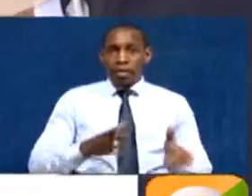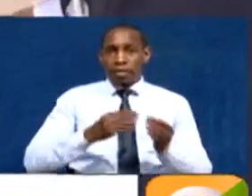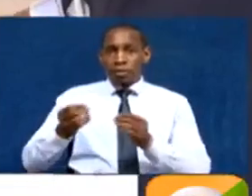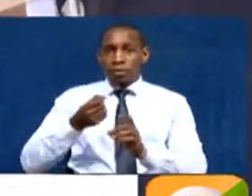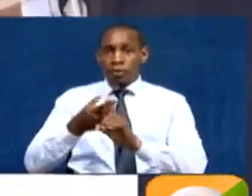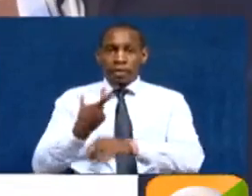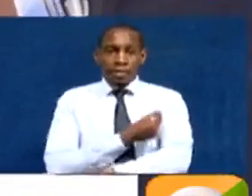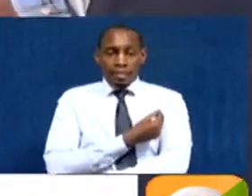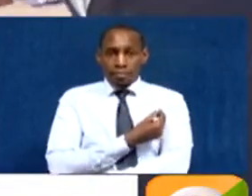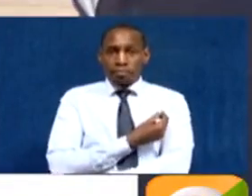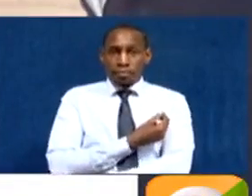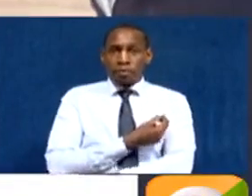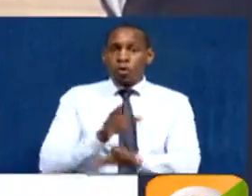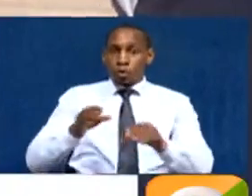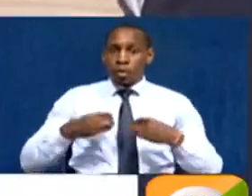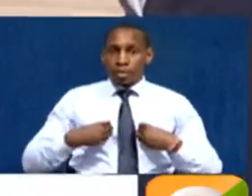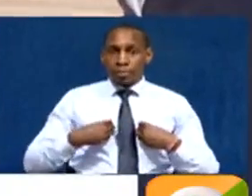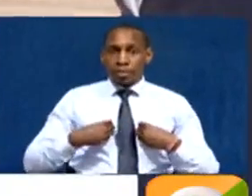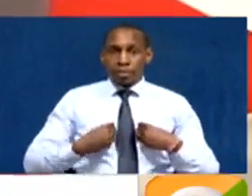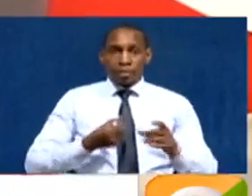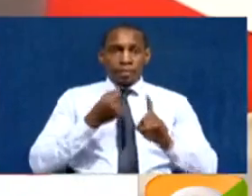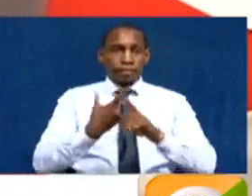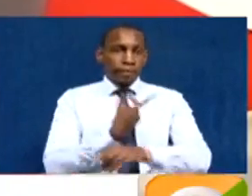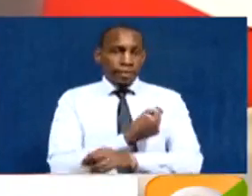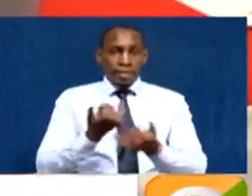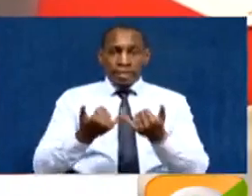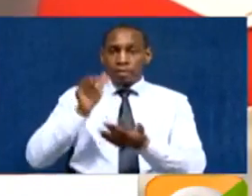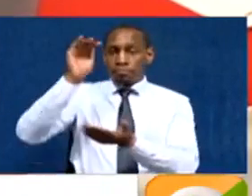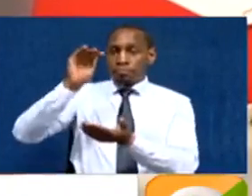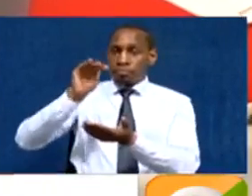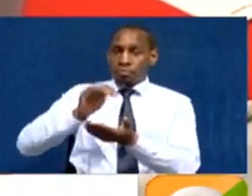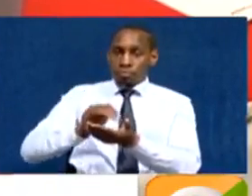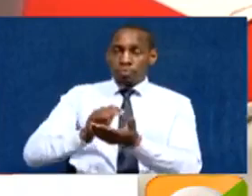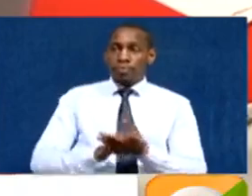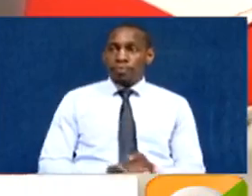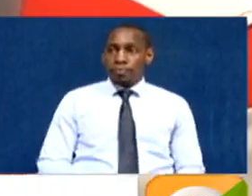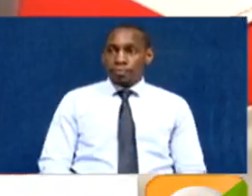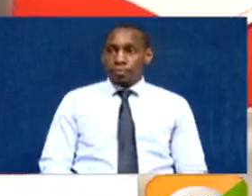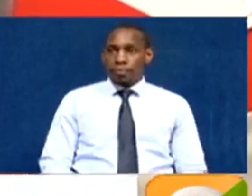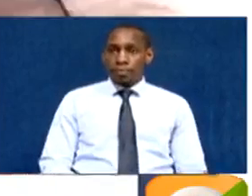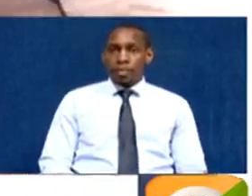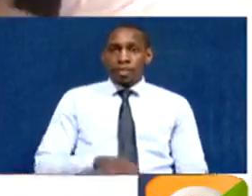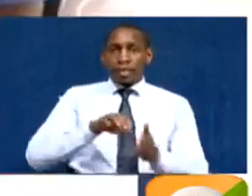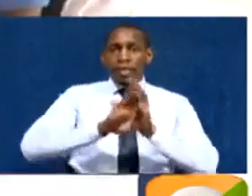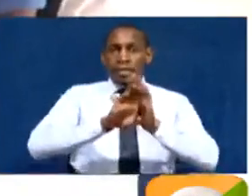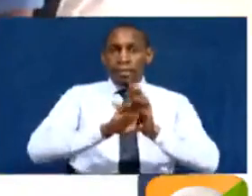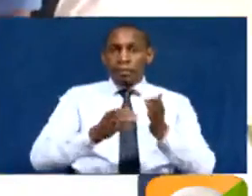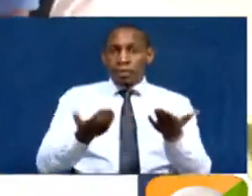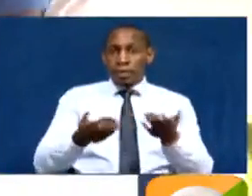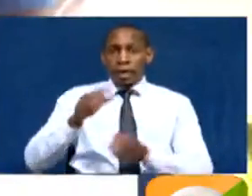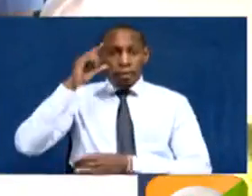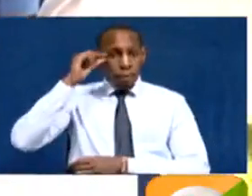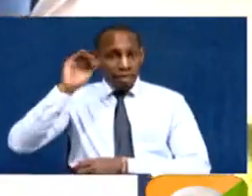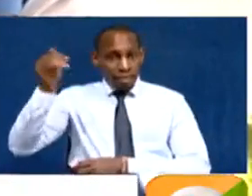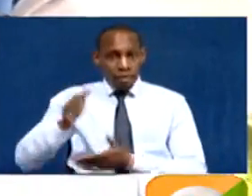visiting vaccination centres to receive the all-important shot has dropped significantly. A case in point is Mombasa